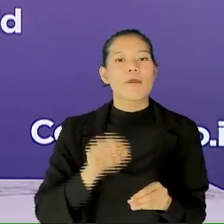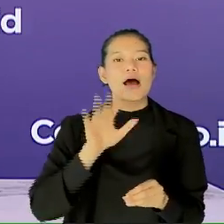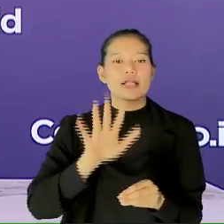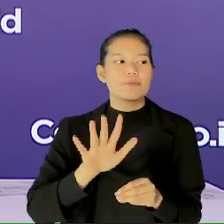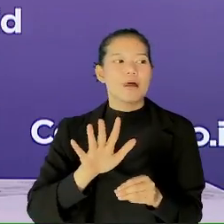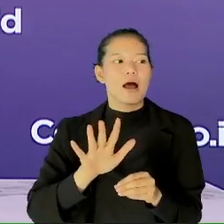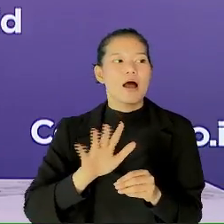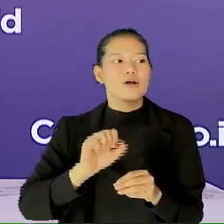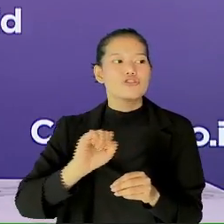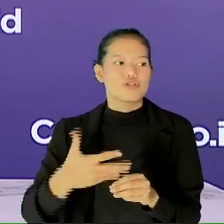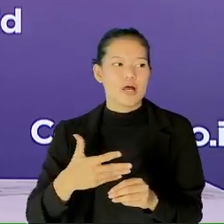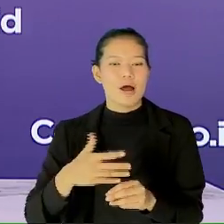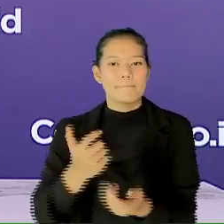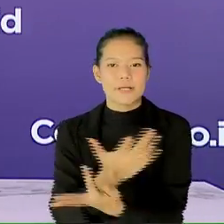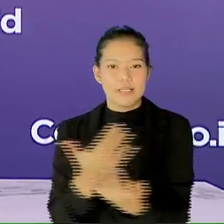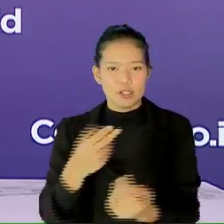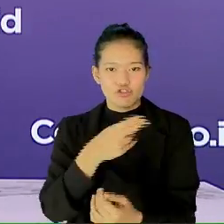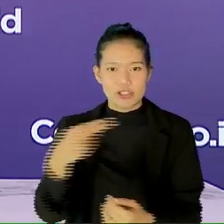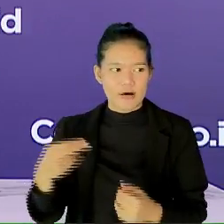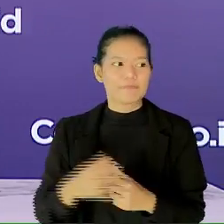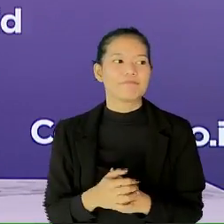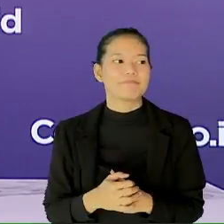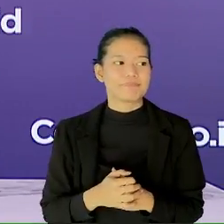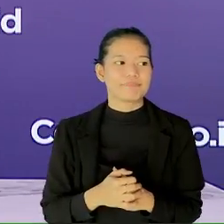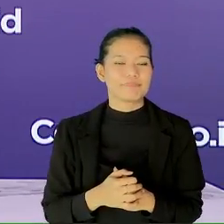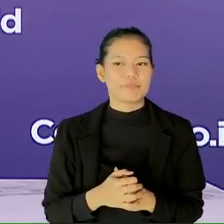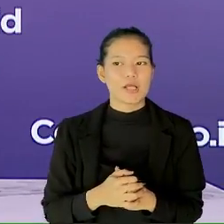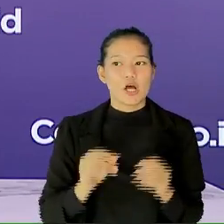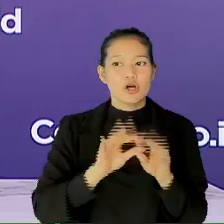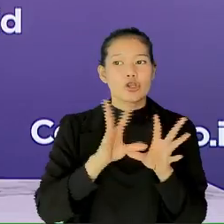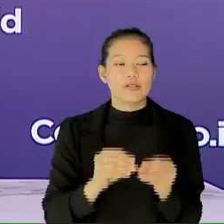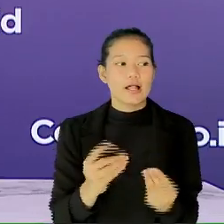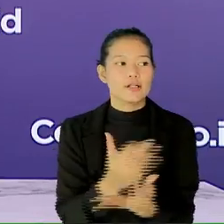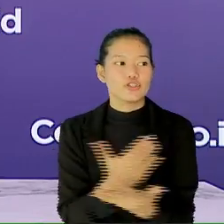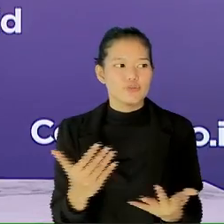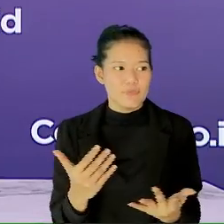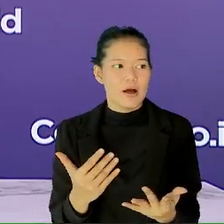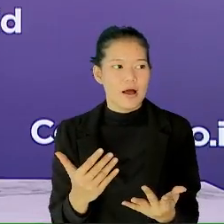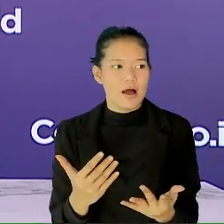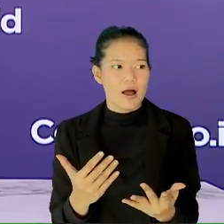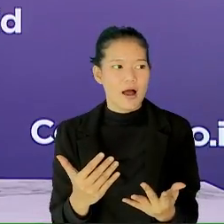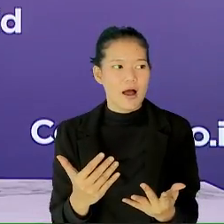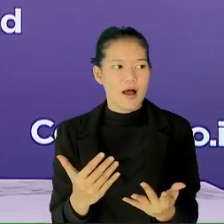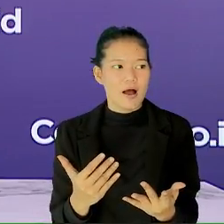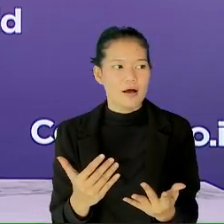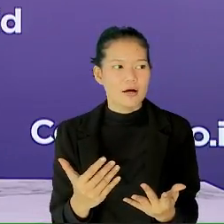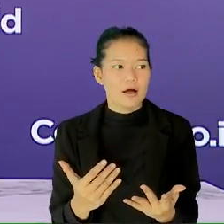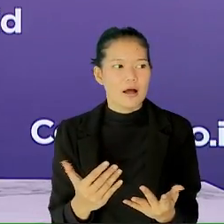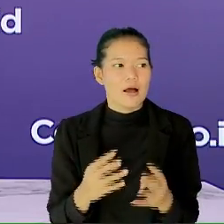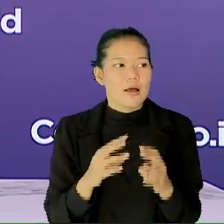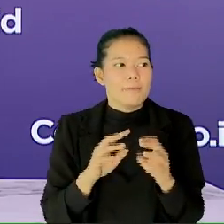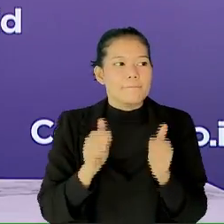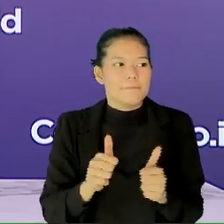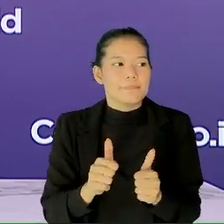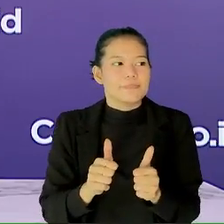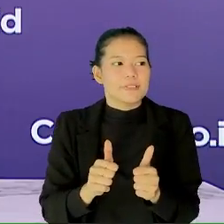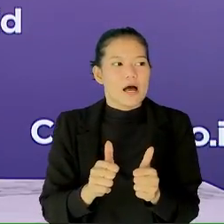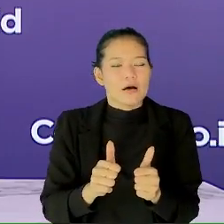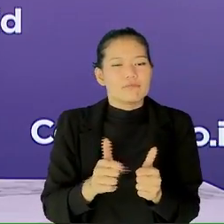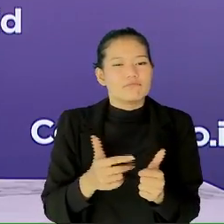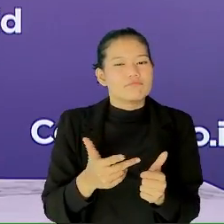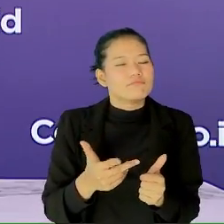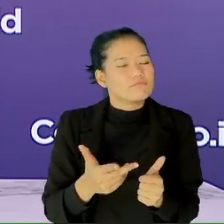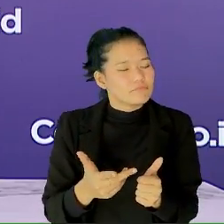in Indonesia. And this population is at risk or prone to recontracting the virus